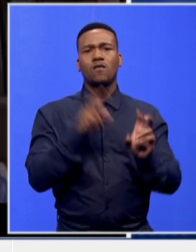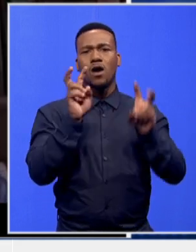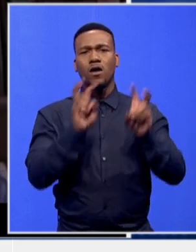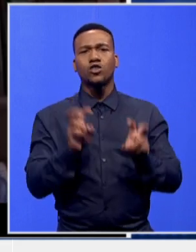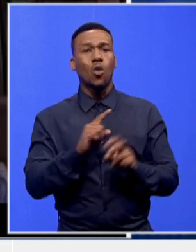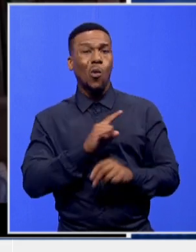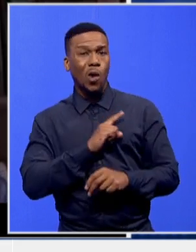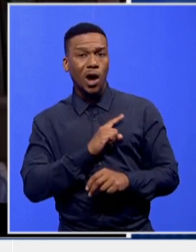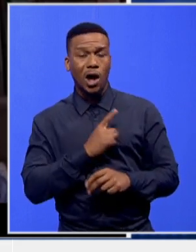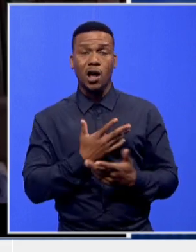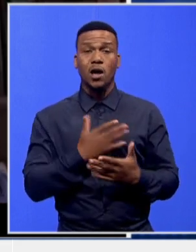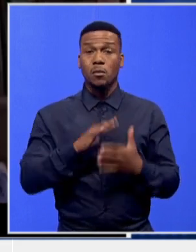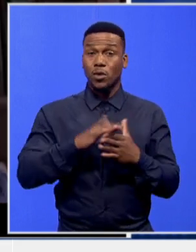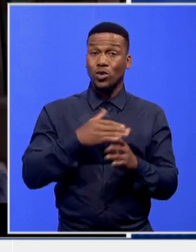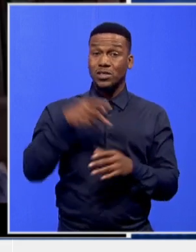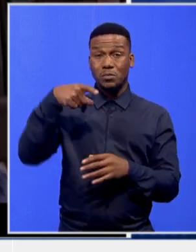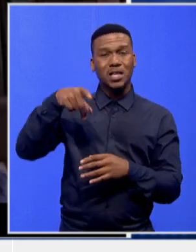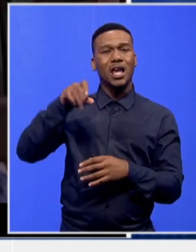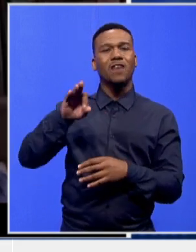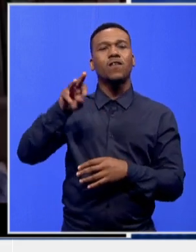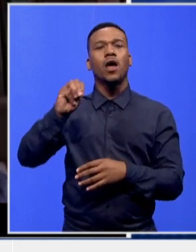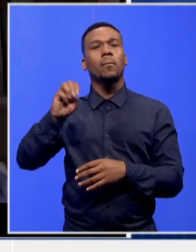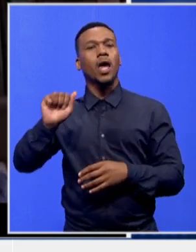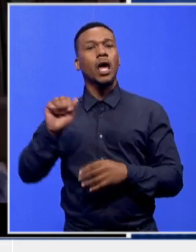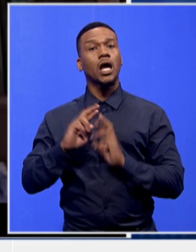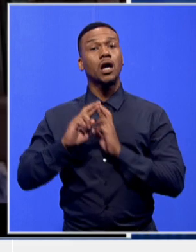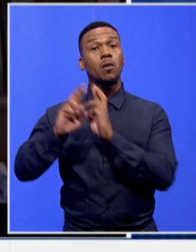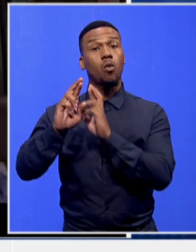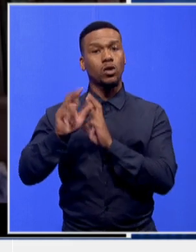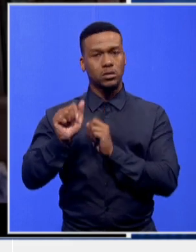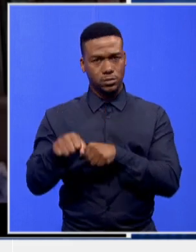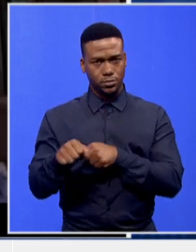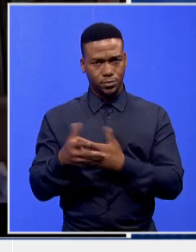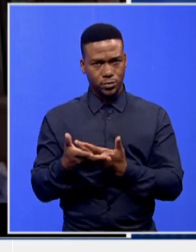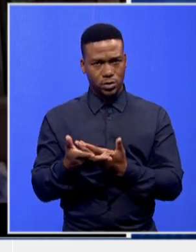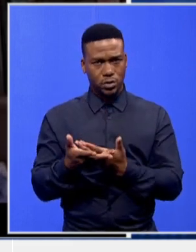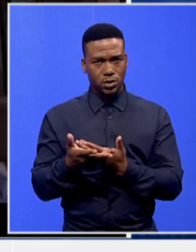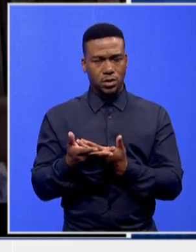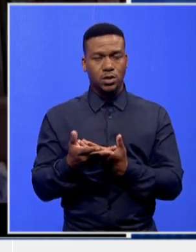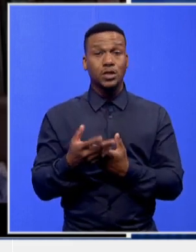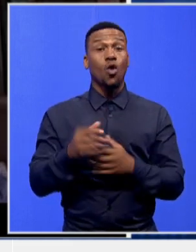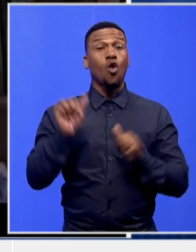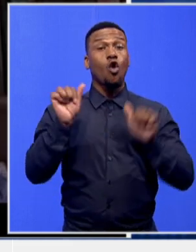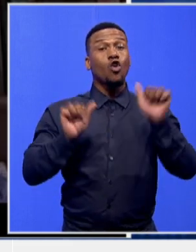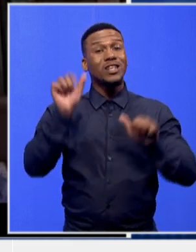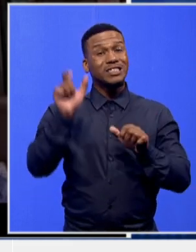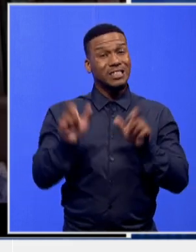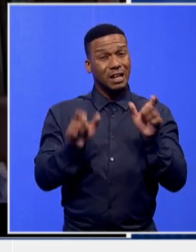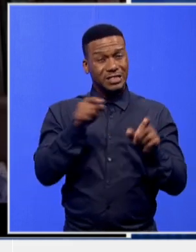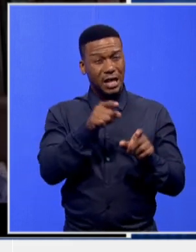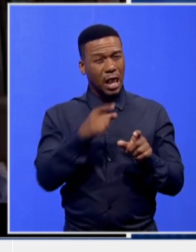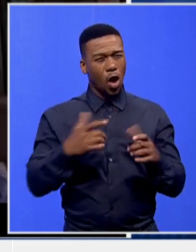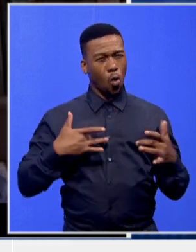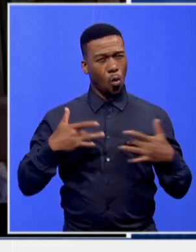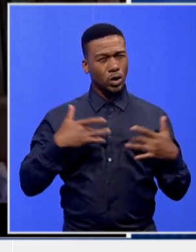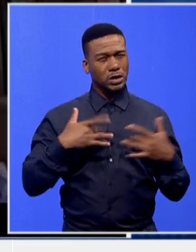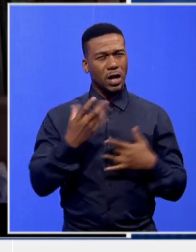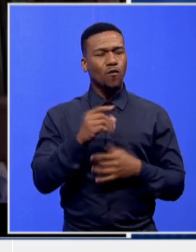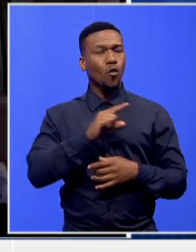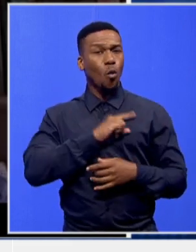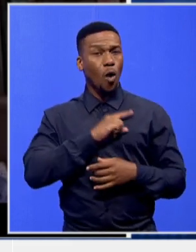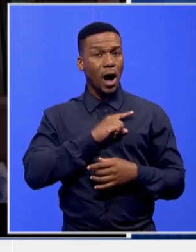terms of the PFMA. And the auditors were always concerned around the completeness and